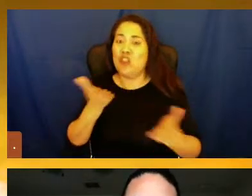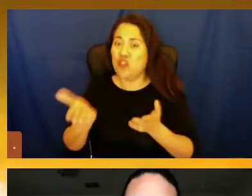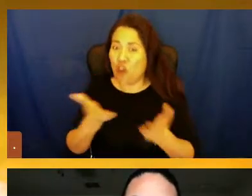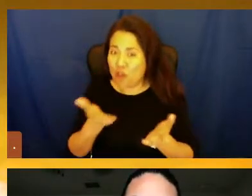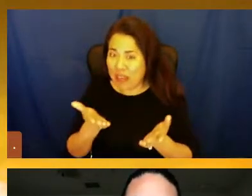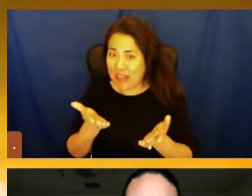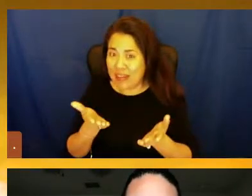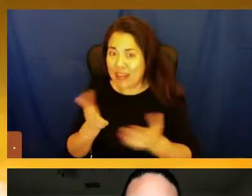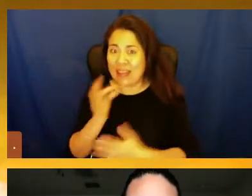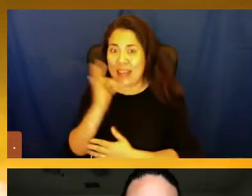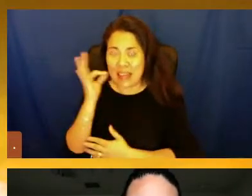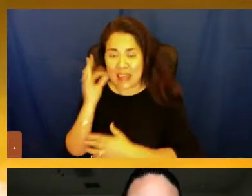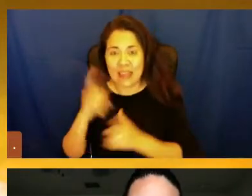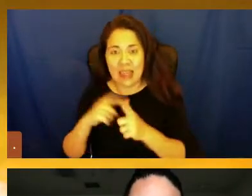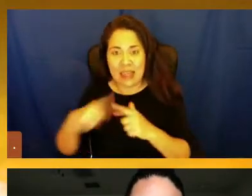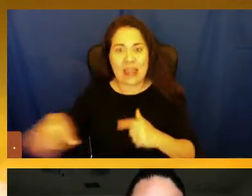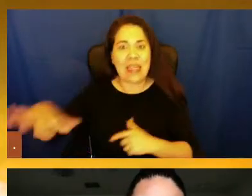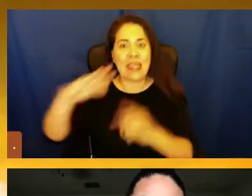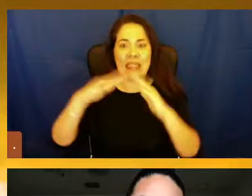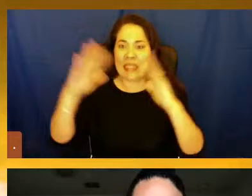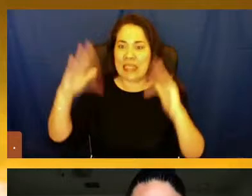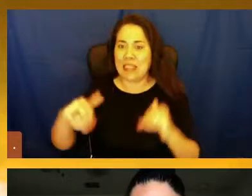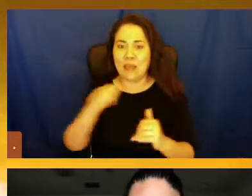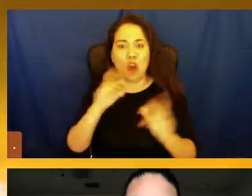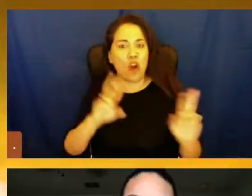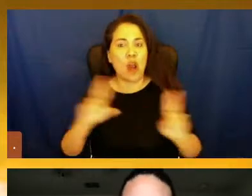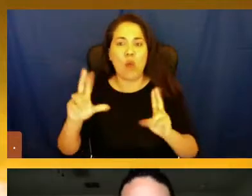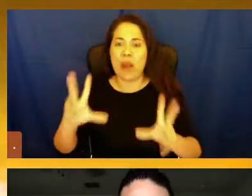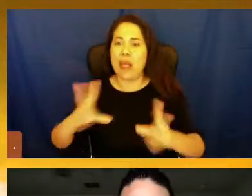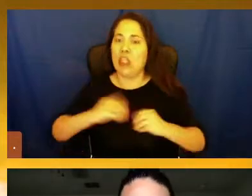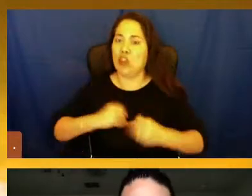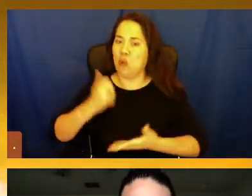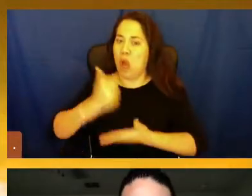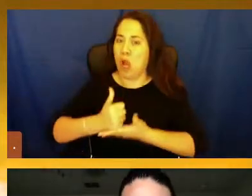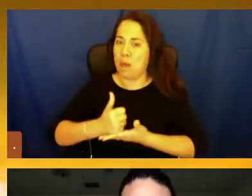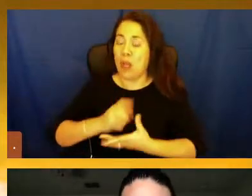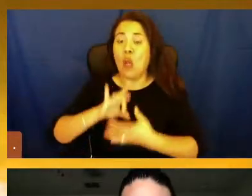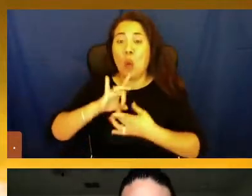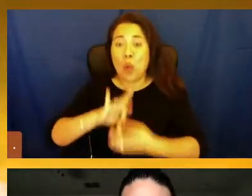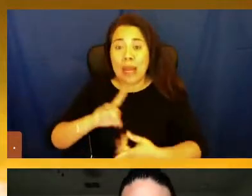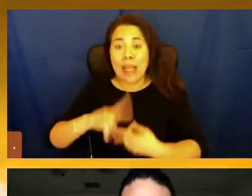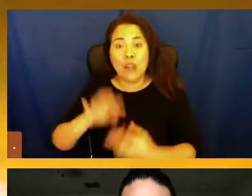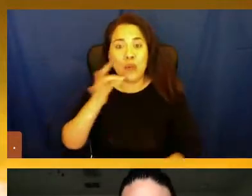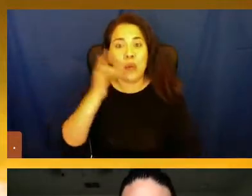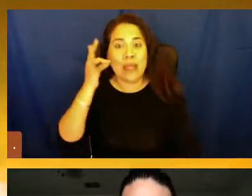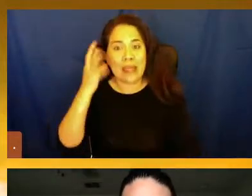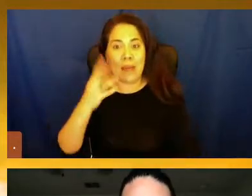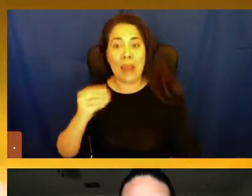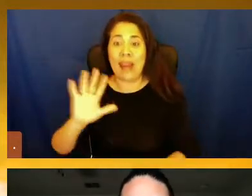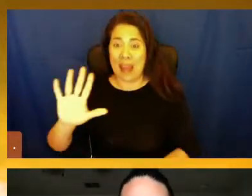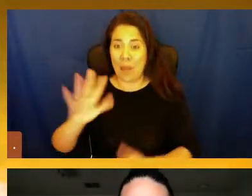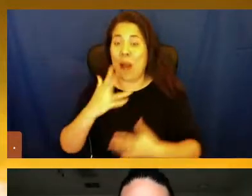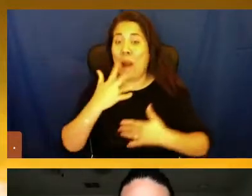systems that are just not ready to deal with us. In terms of blood quantum,